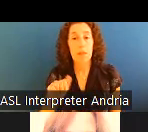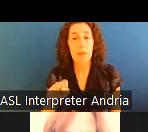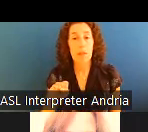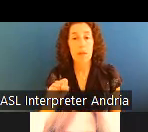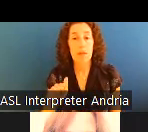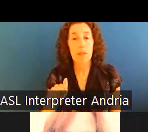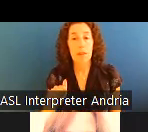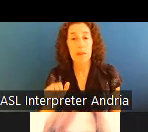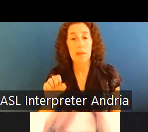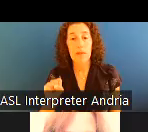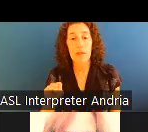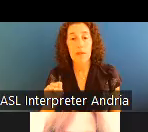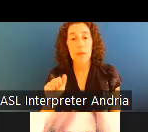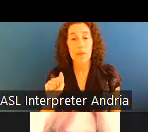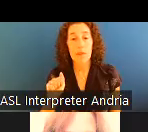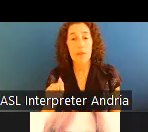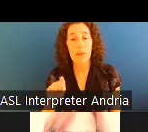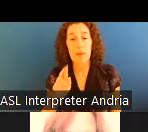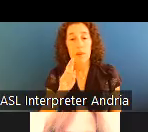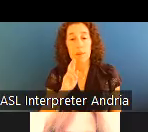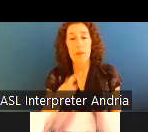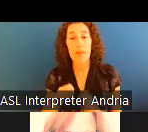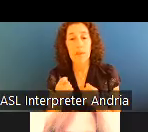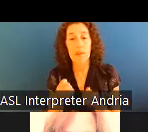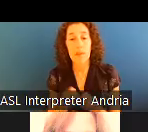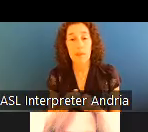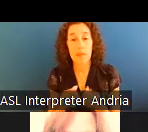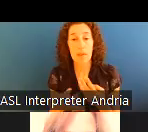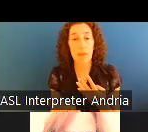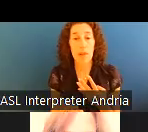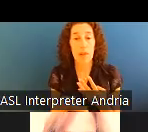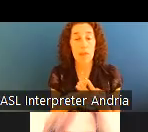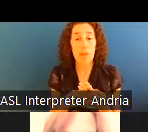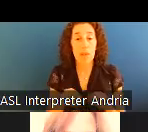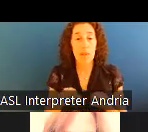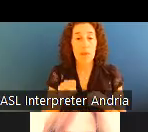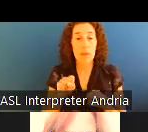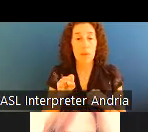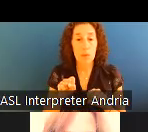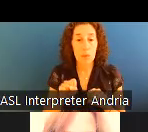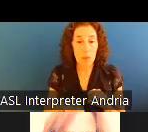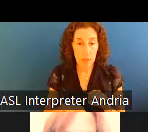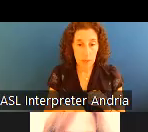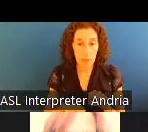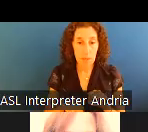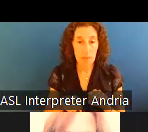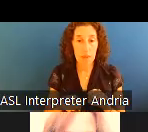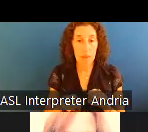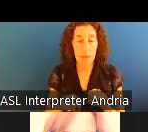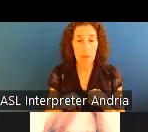Rape Elimination Act Policy Specialist. So today I'm going to talk a little